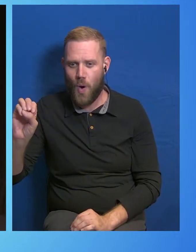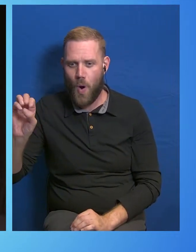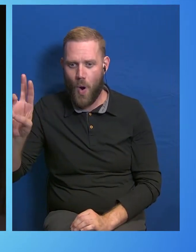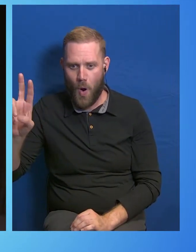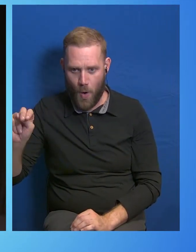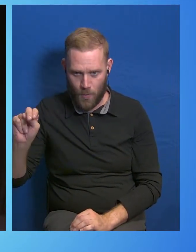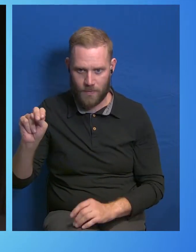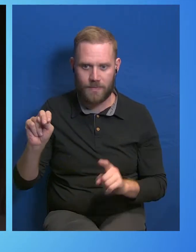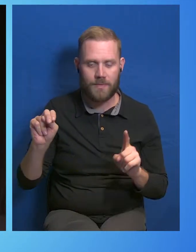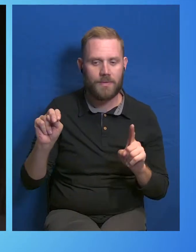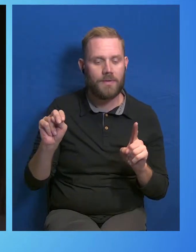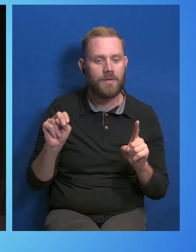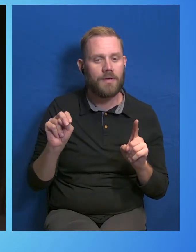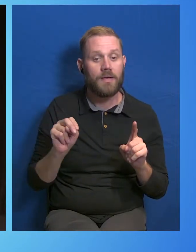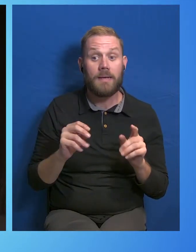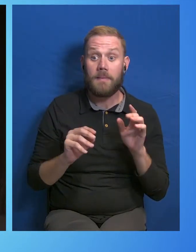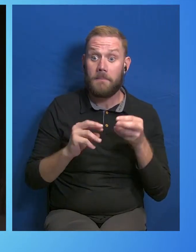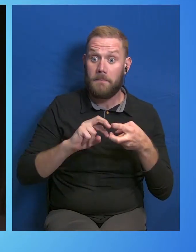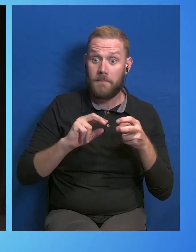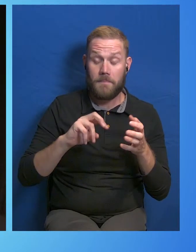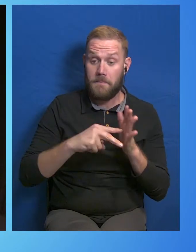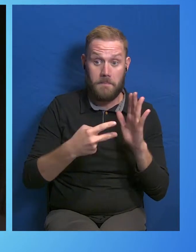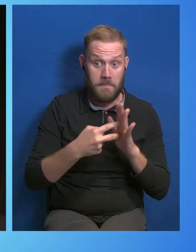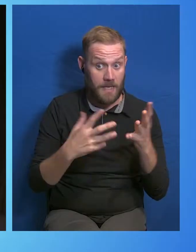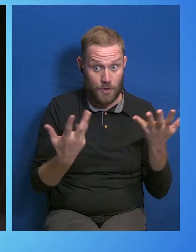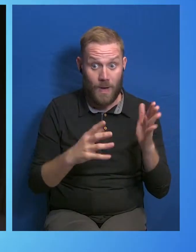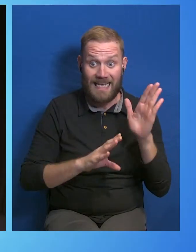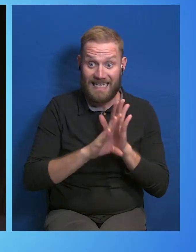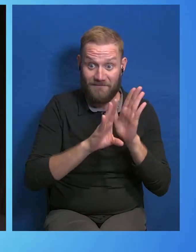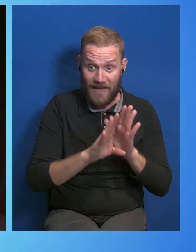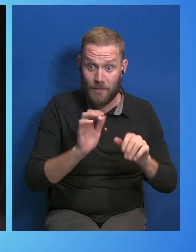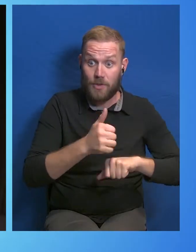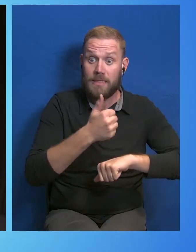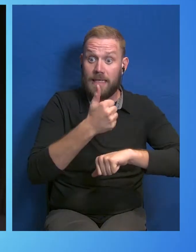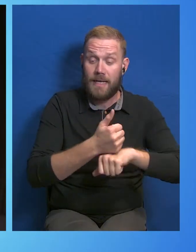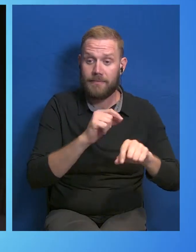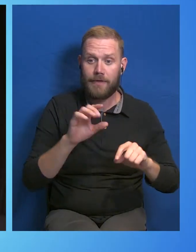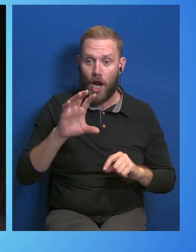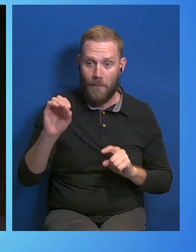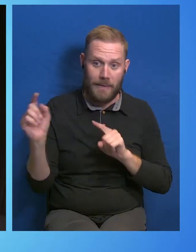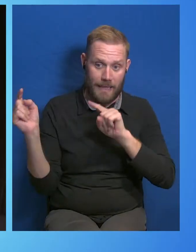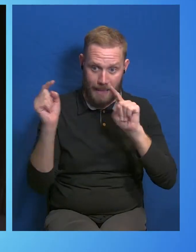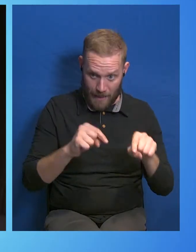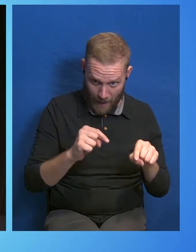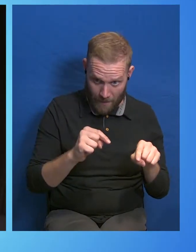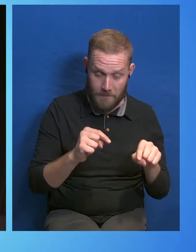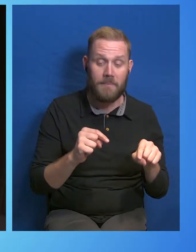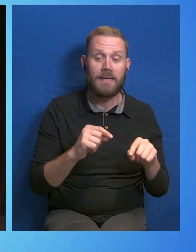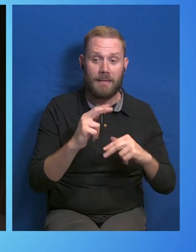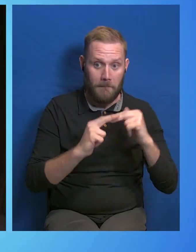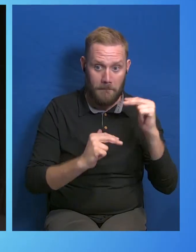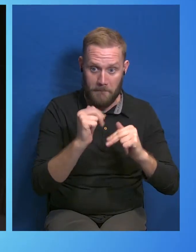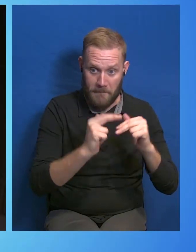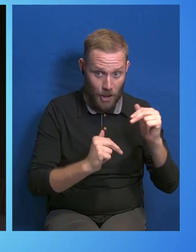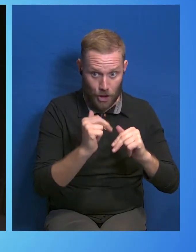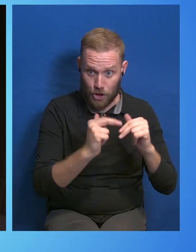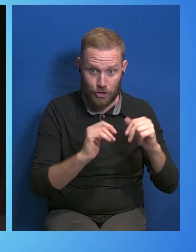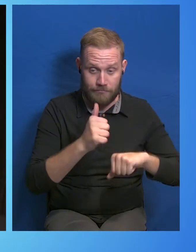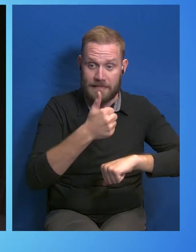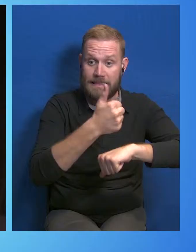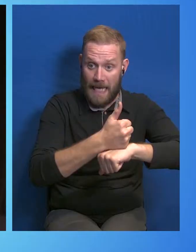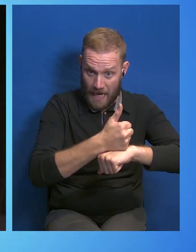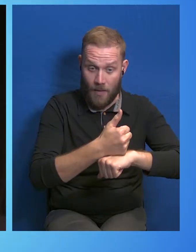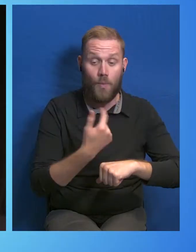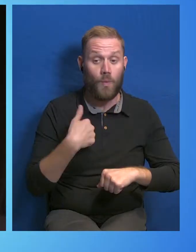And that means a developer can set up a new building and we can move into that building. And